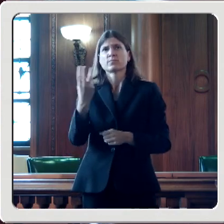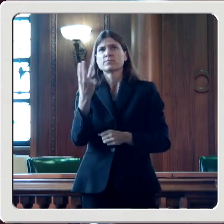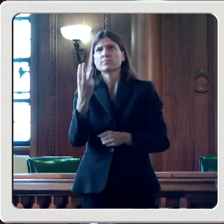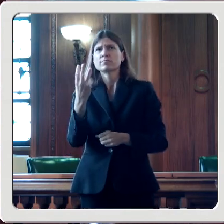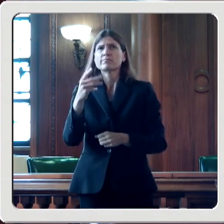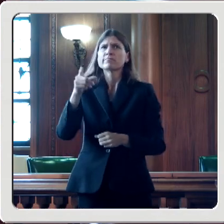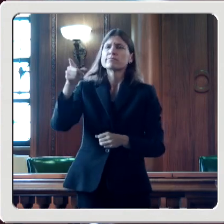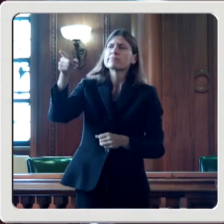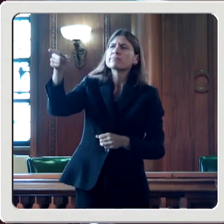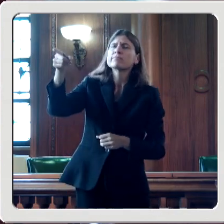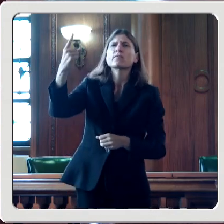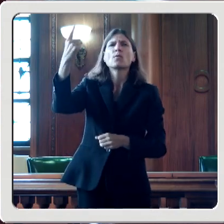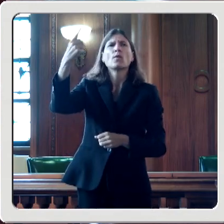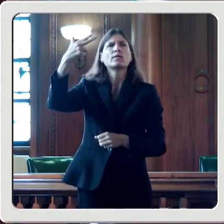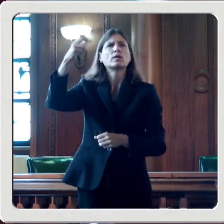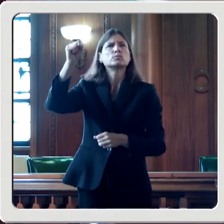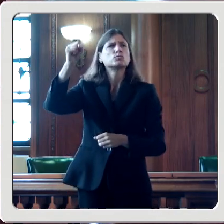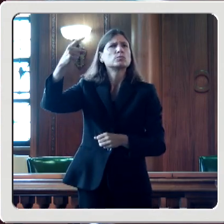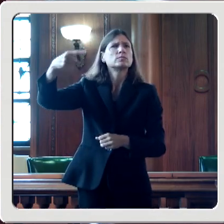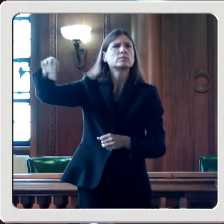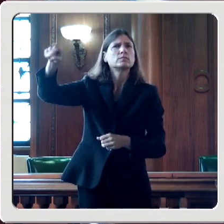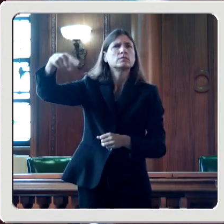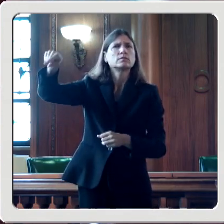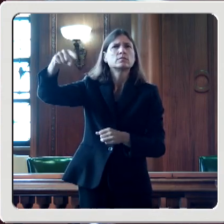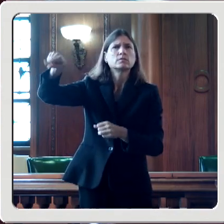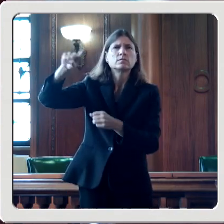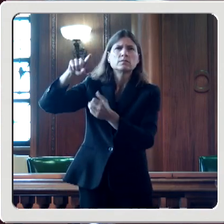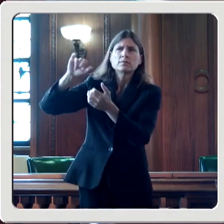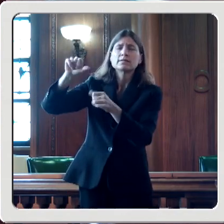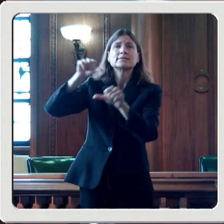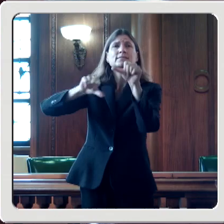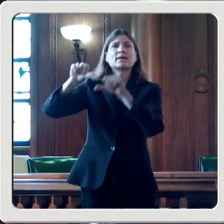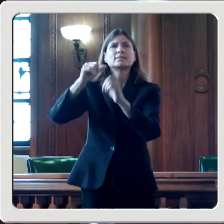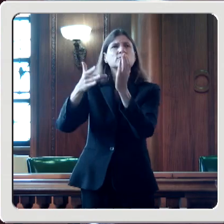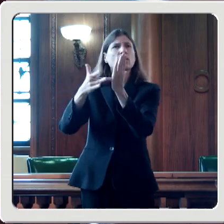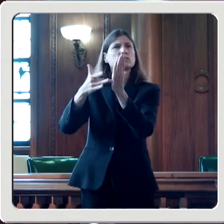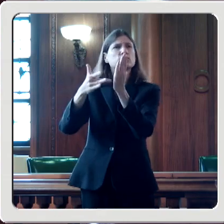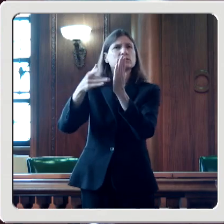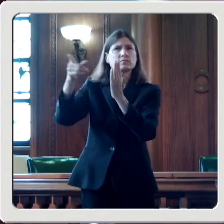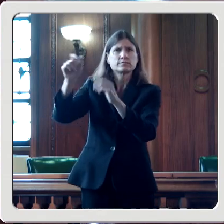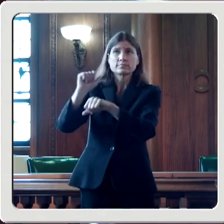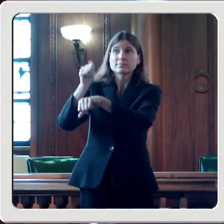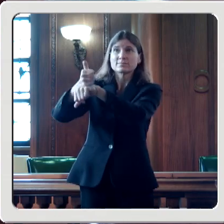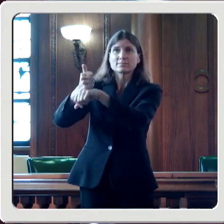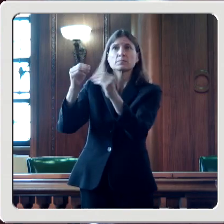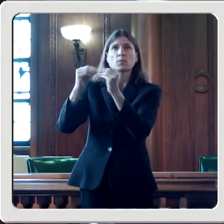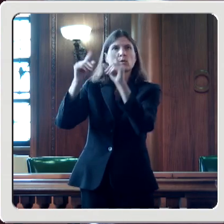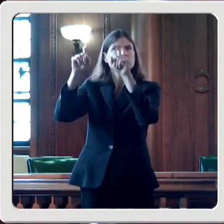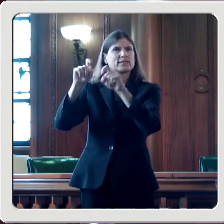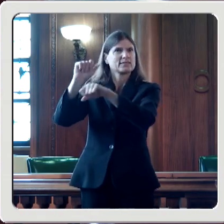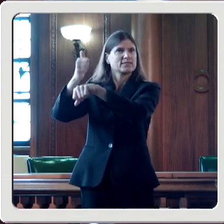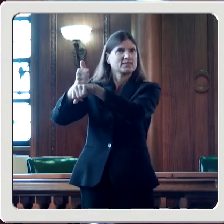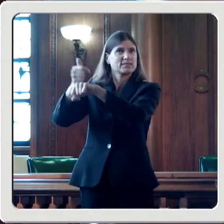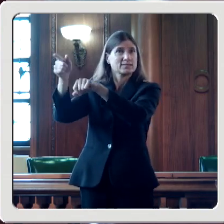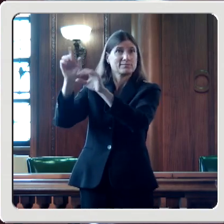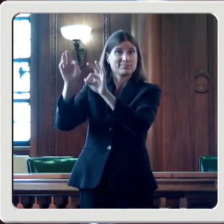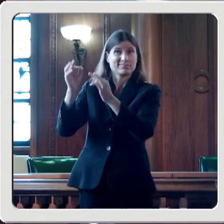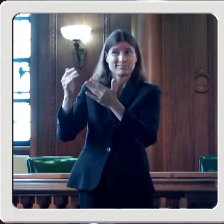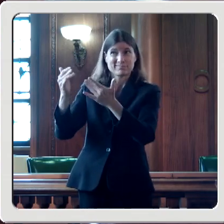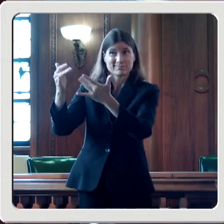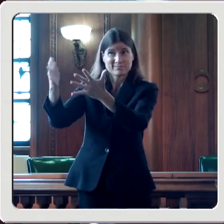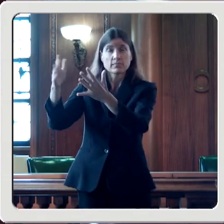August 26th, 3 to 6 p.m. And now the testing here is key. It's asymptomatic testing, which we